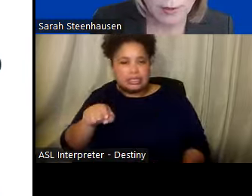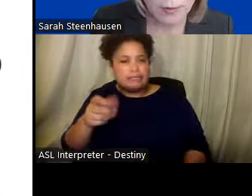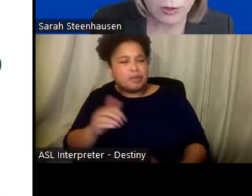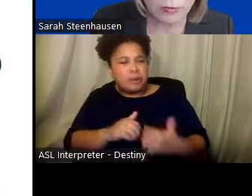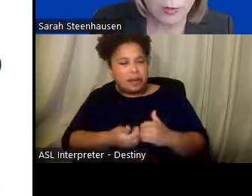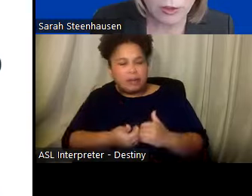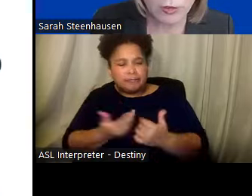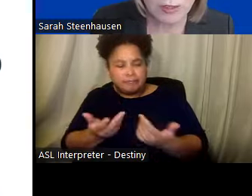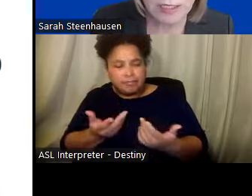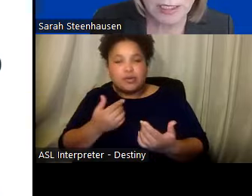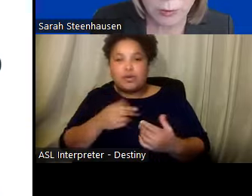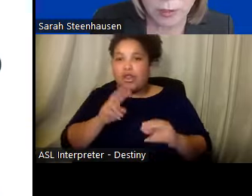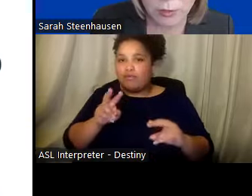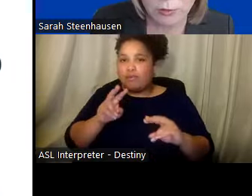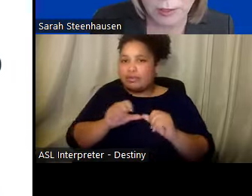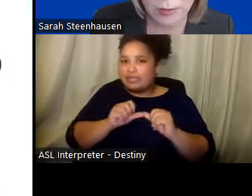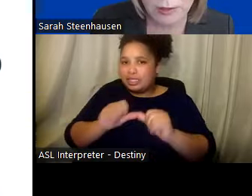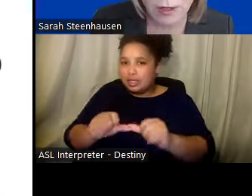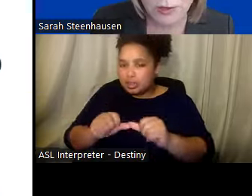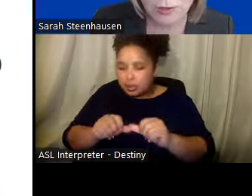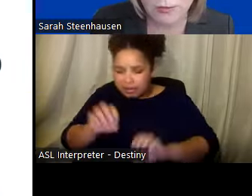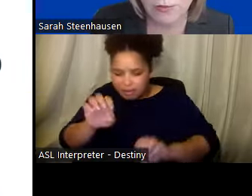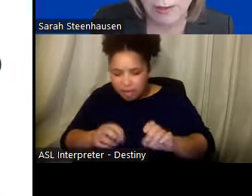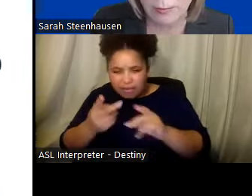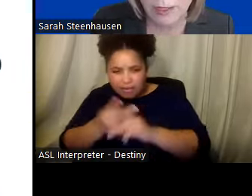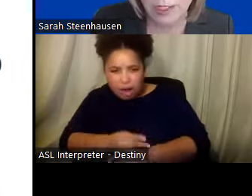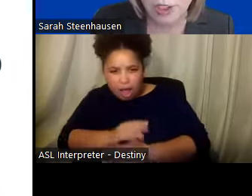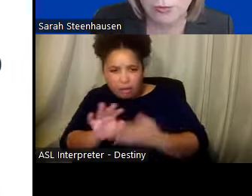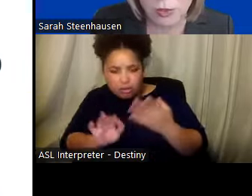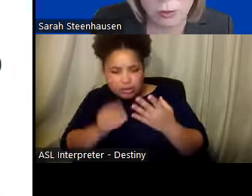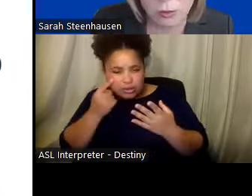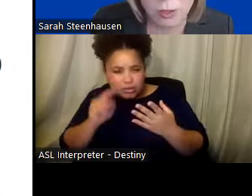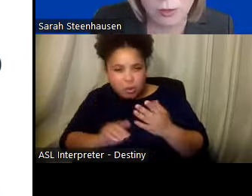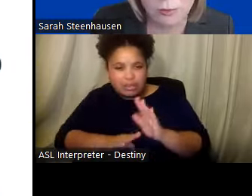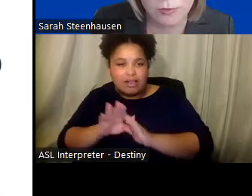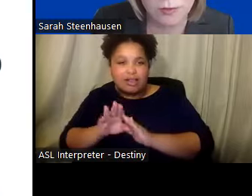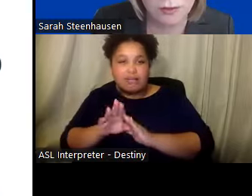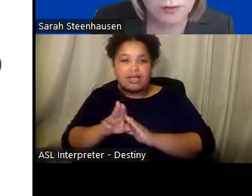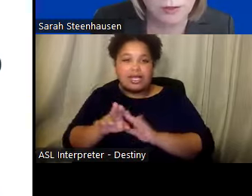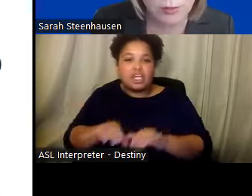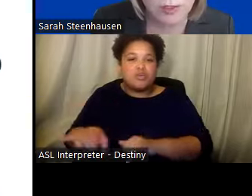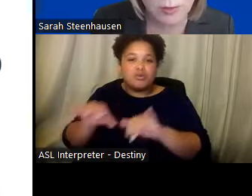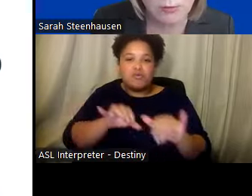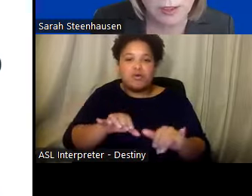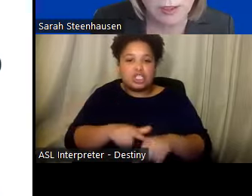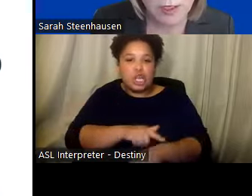really looking forward to continuing to evaluate the options for developing a universal long-term services and